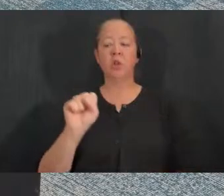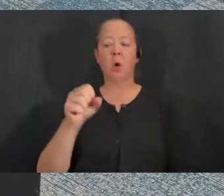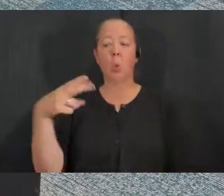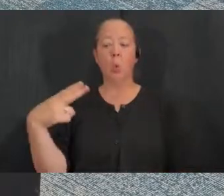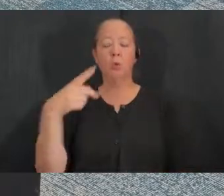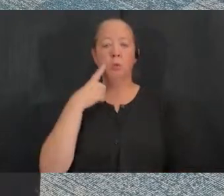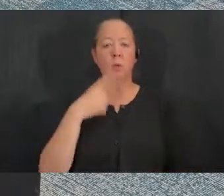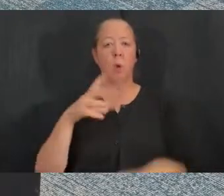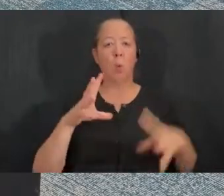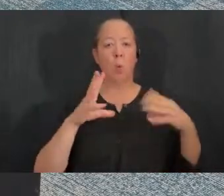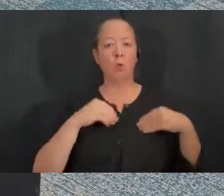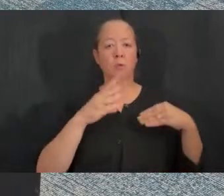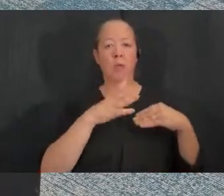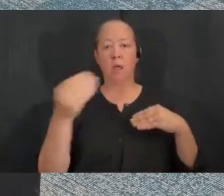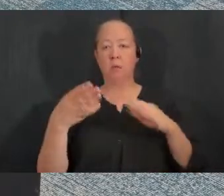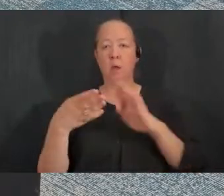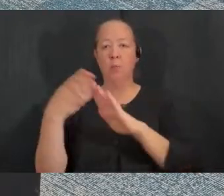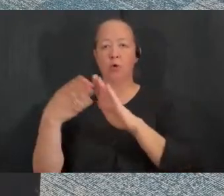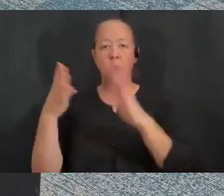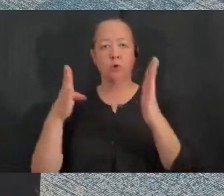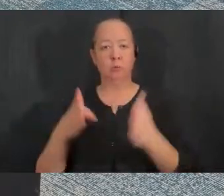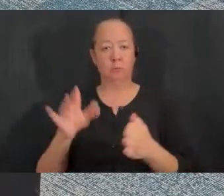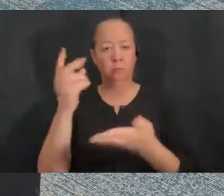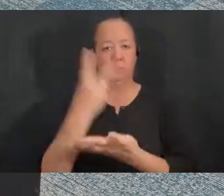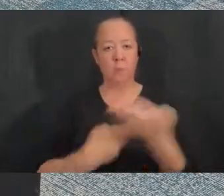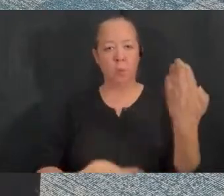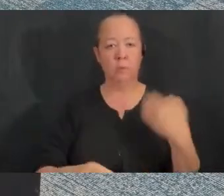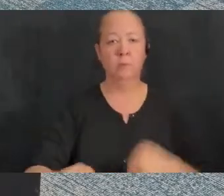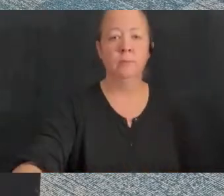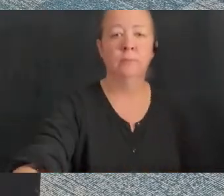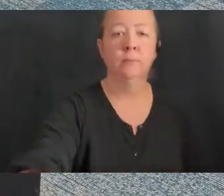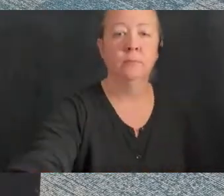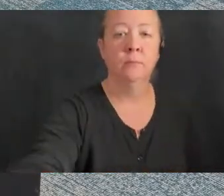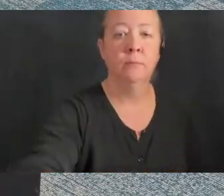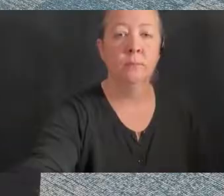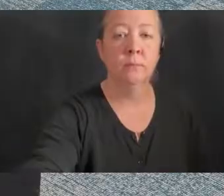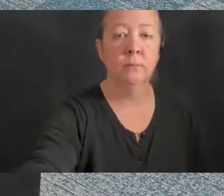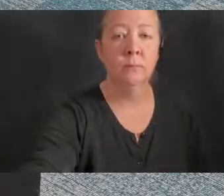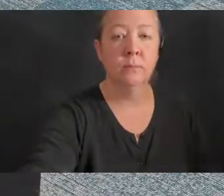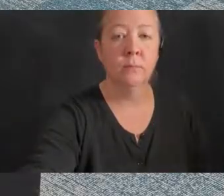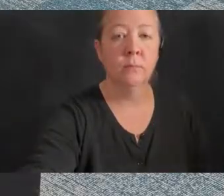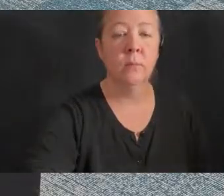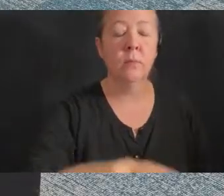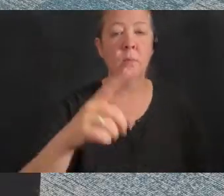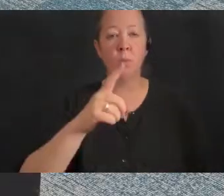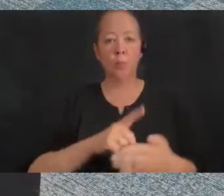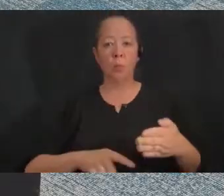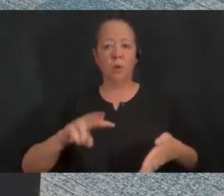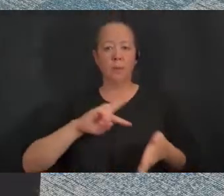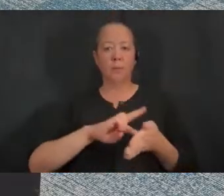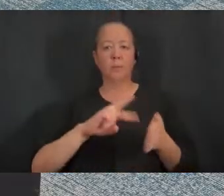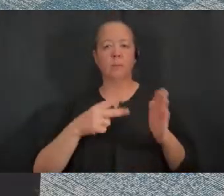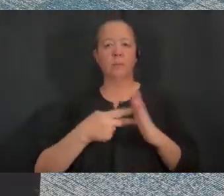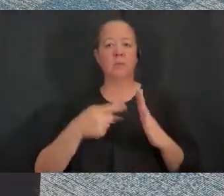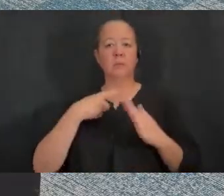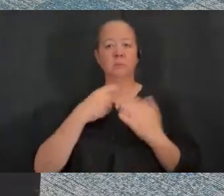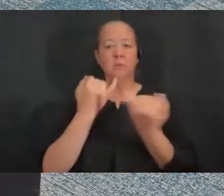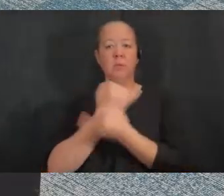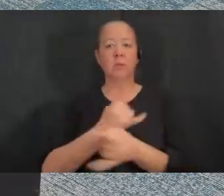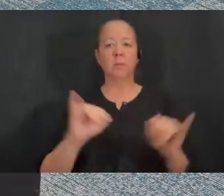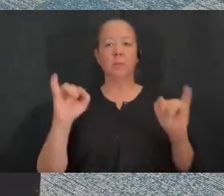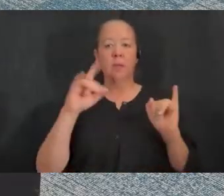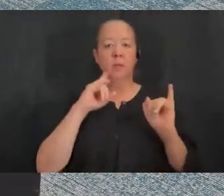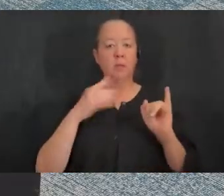owner-operators. And so what that means is that as an independent retail establishment, I'm